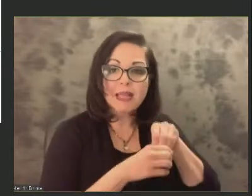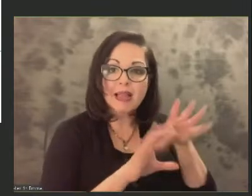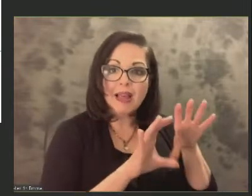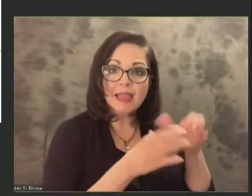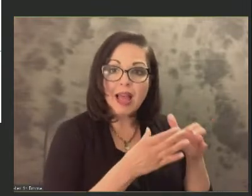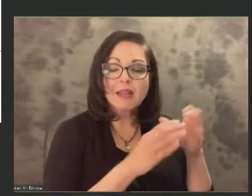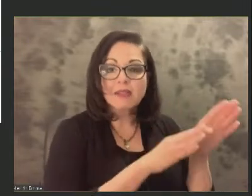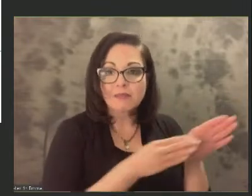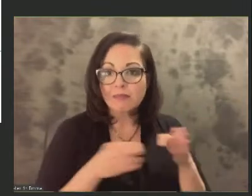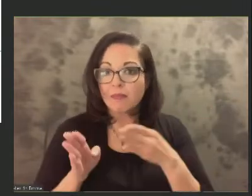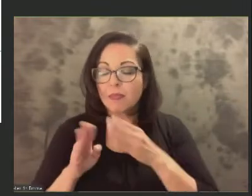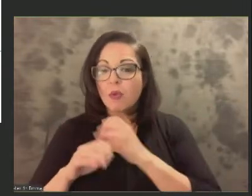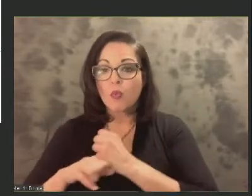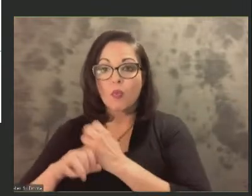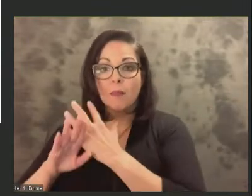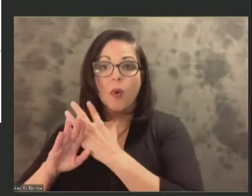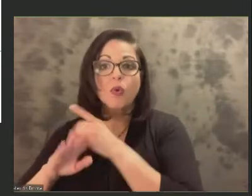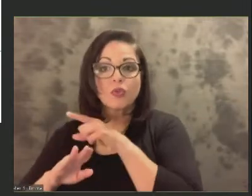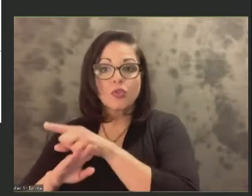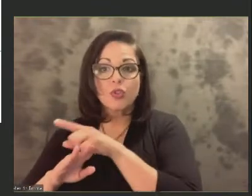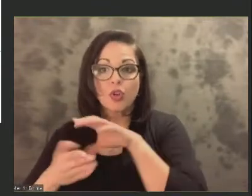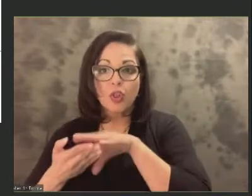remote learning.